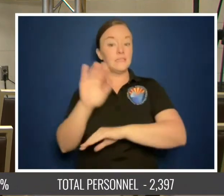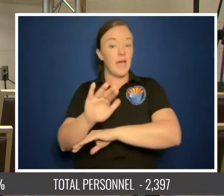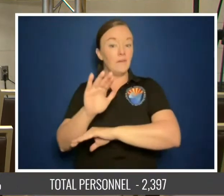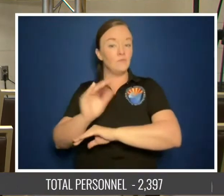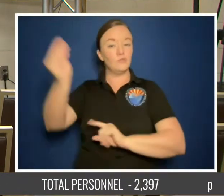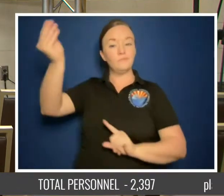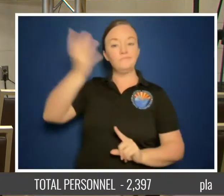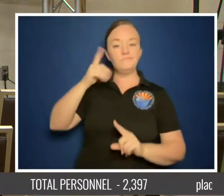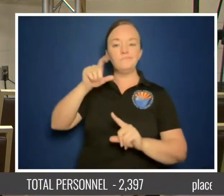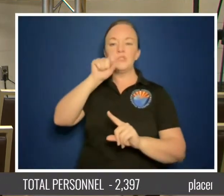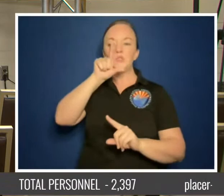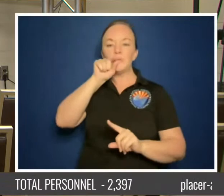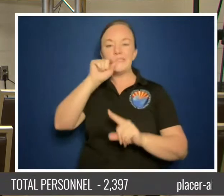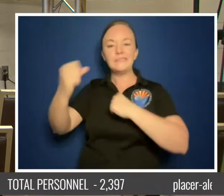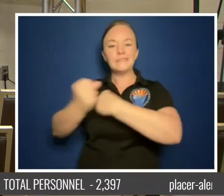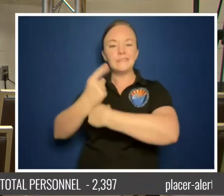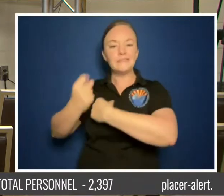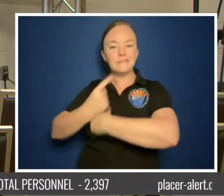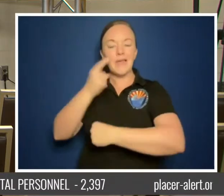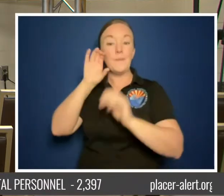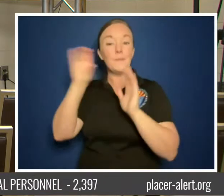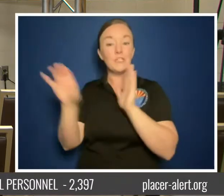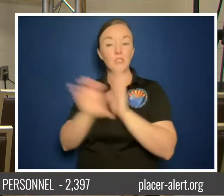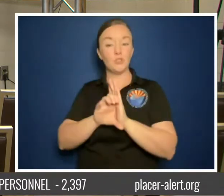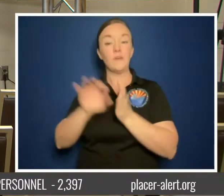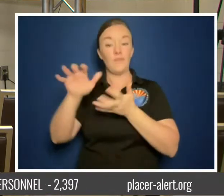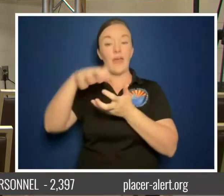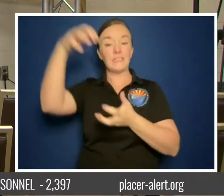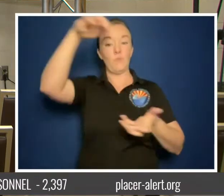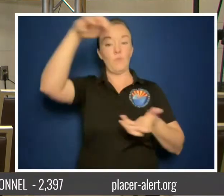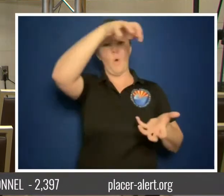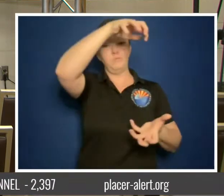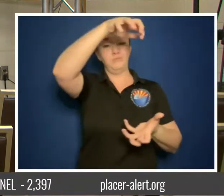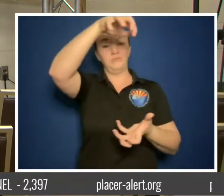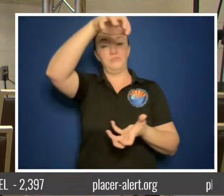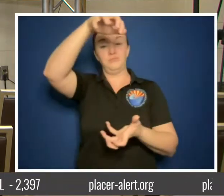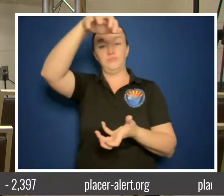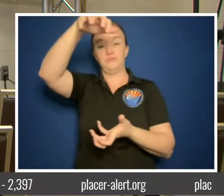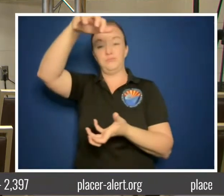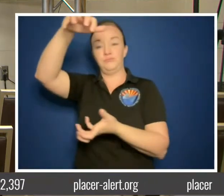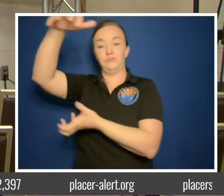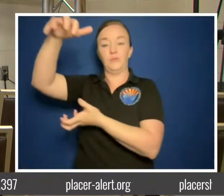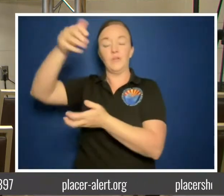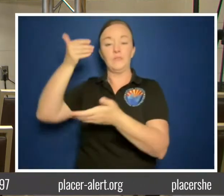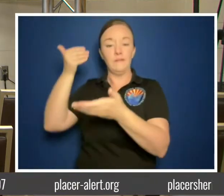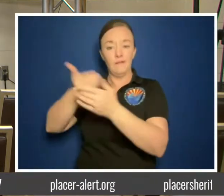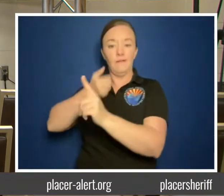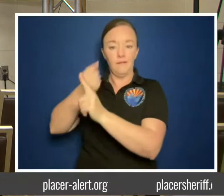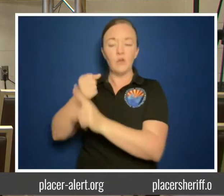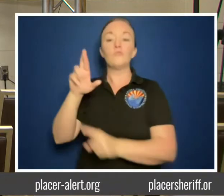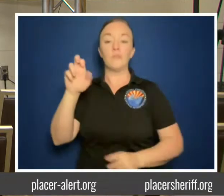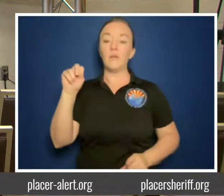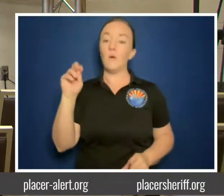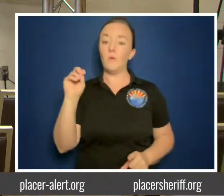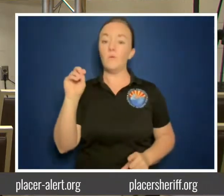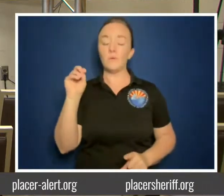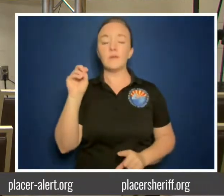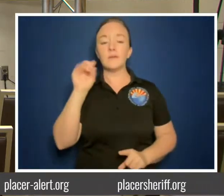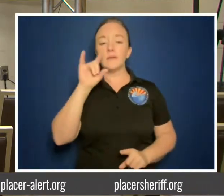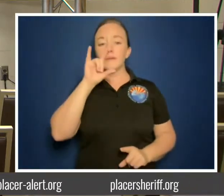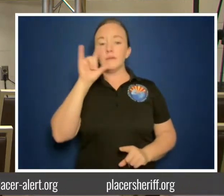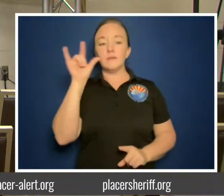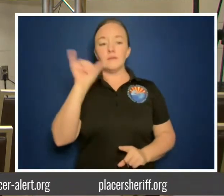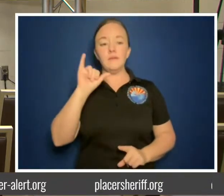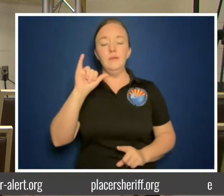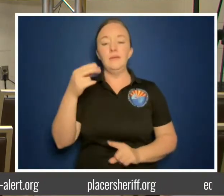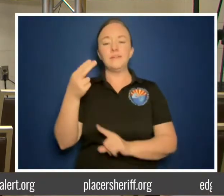and pictures of the wall of smoke that was about to come down into Reno. It looks almost like one of those haboobs